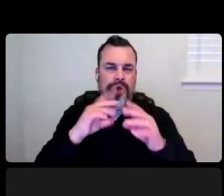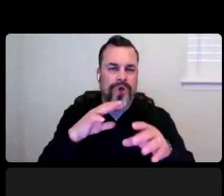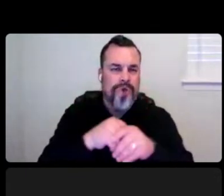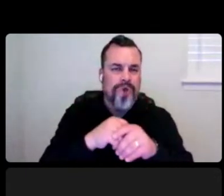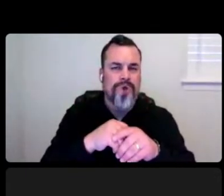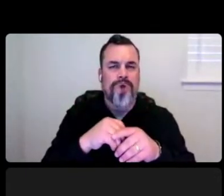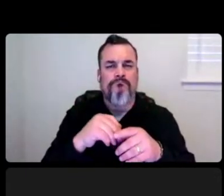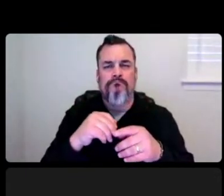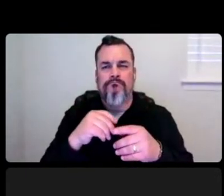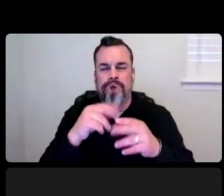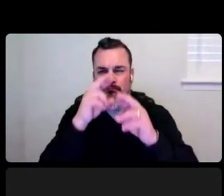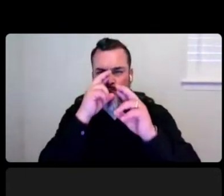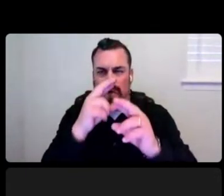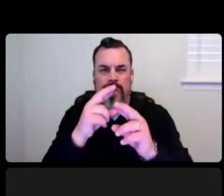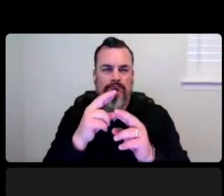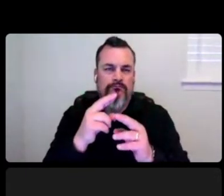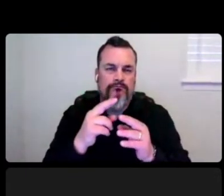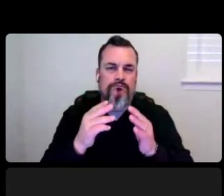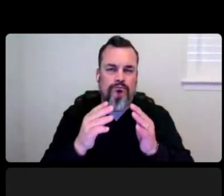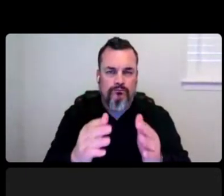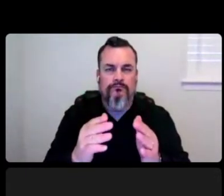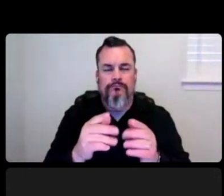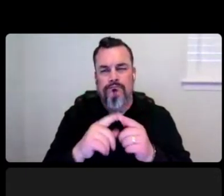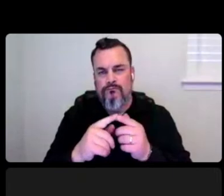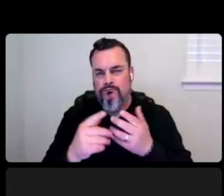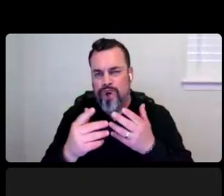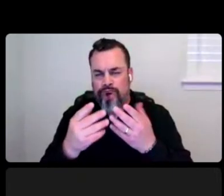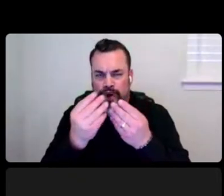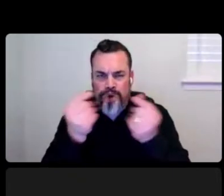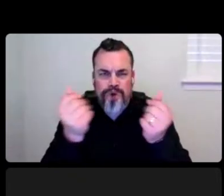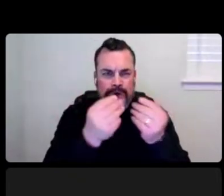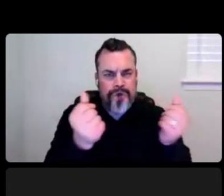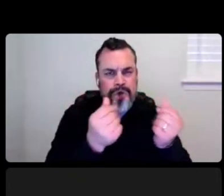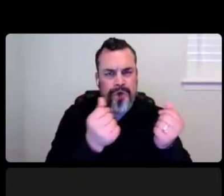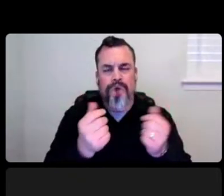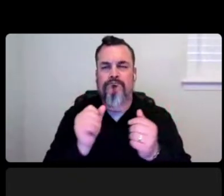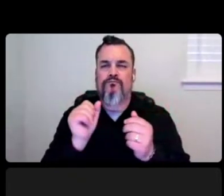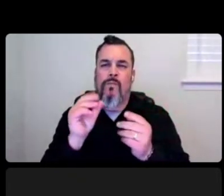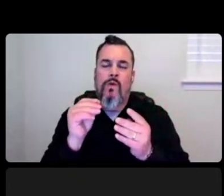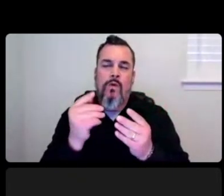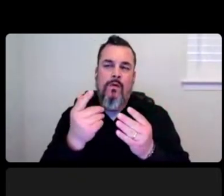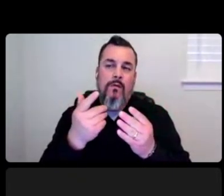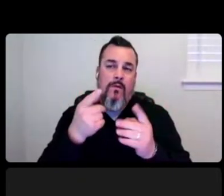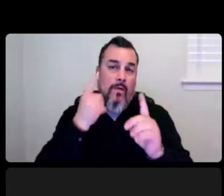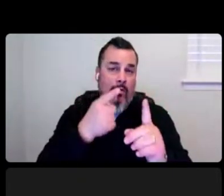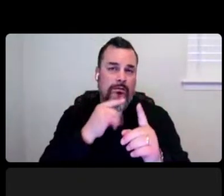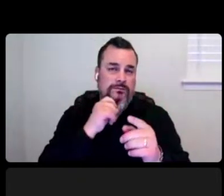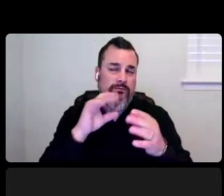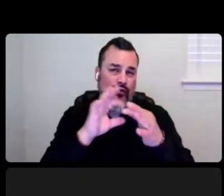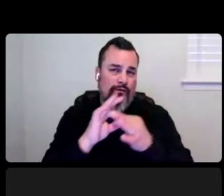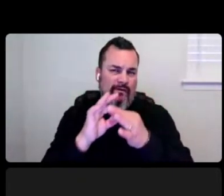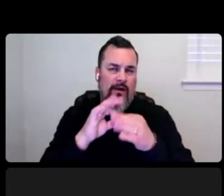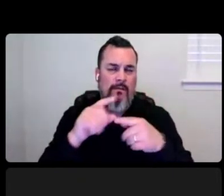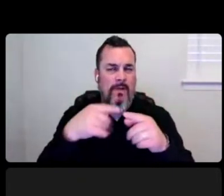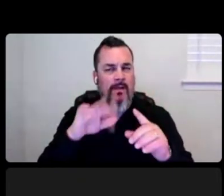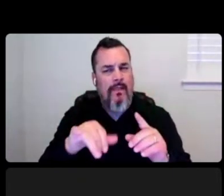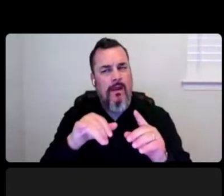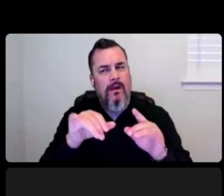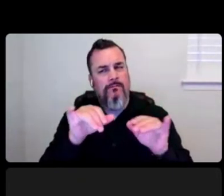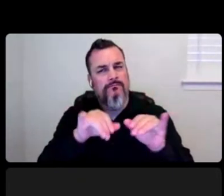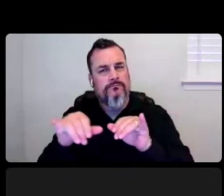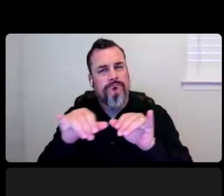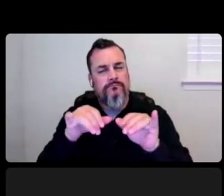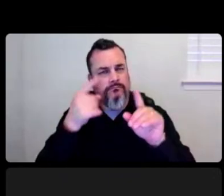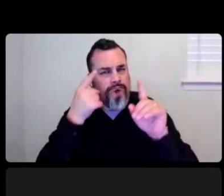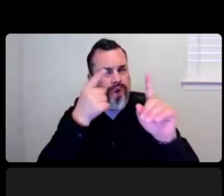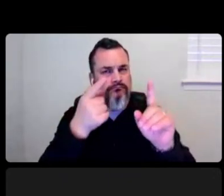in respectful ways to tease out points of view. So the goal is to be unified around that moral